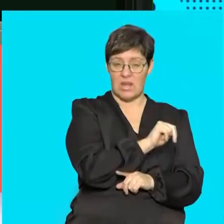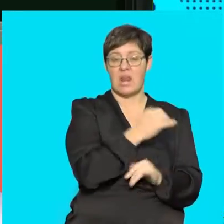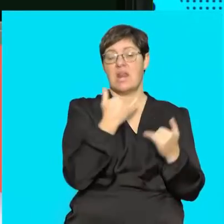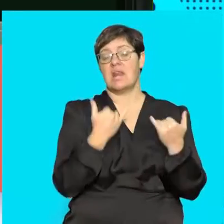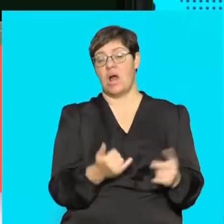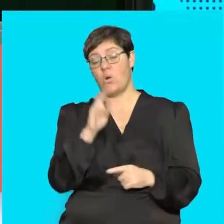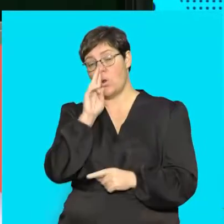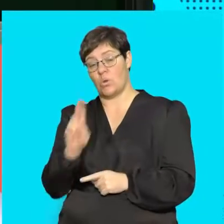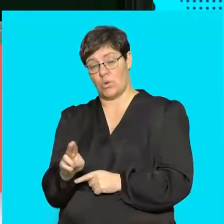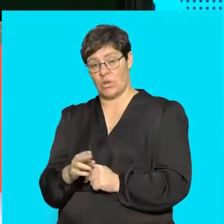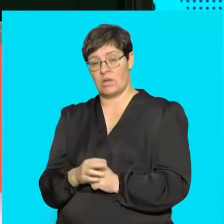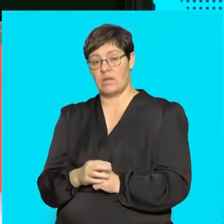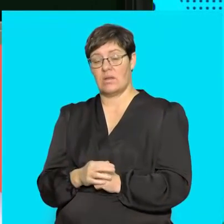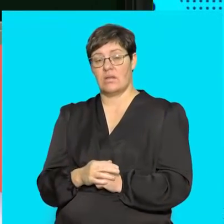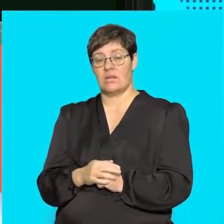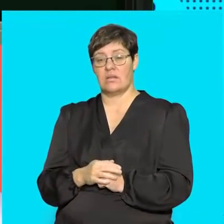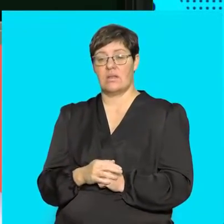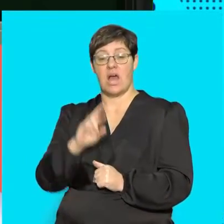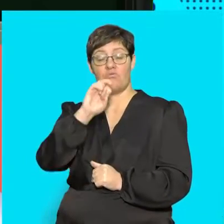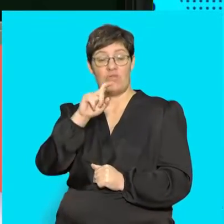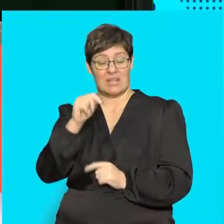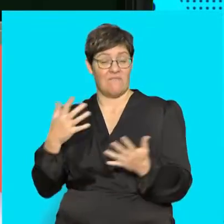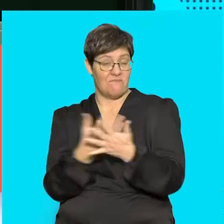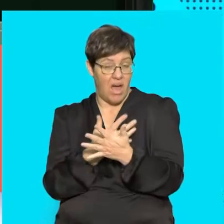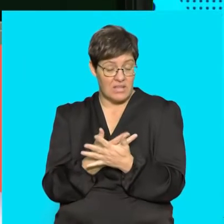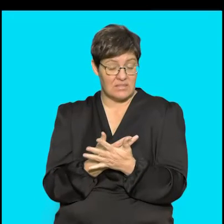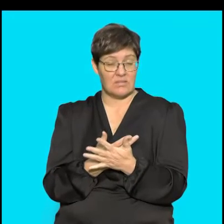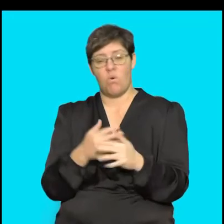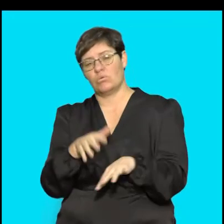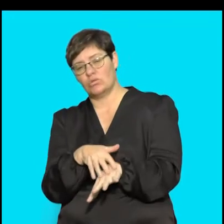concentration versus time. We will now look at the rate versus time.